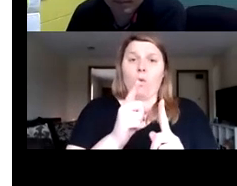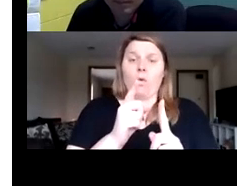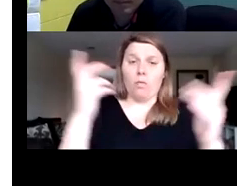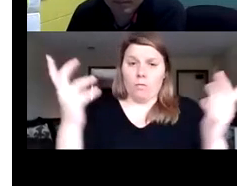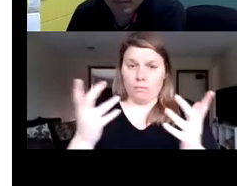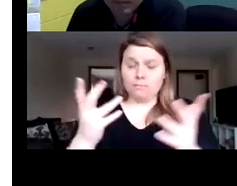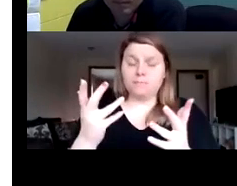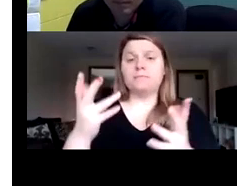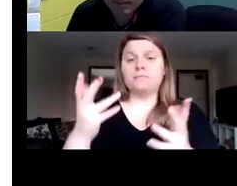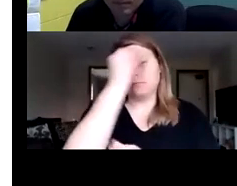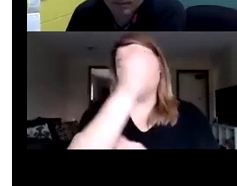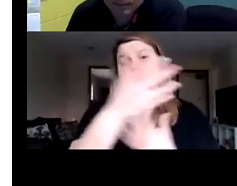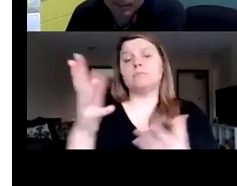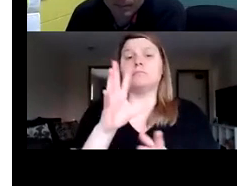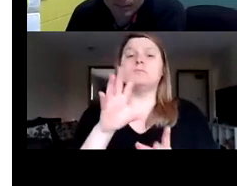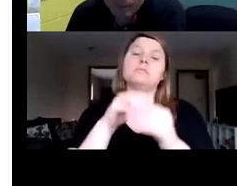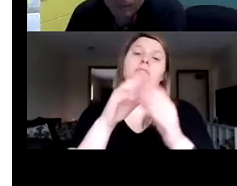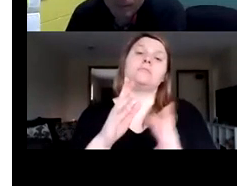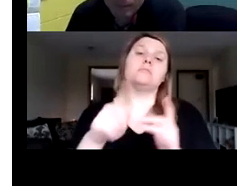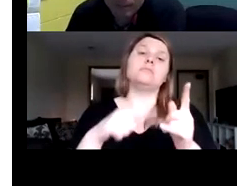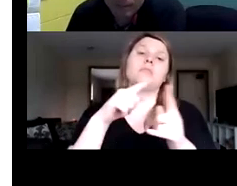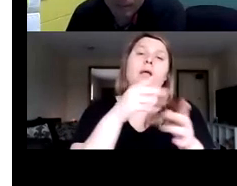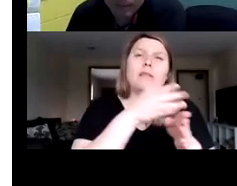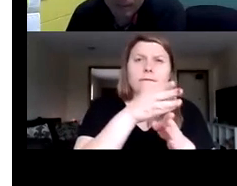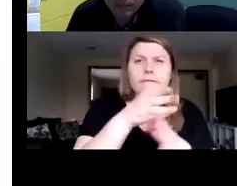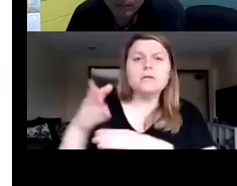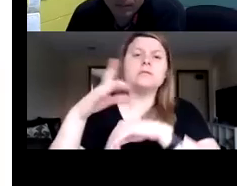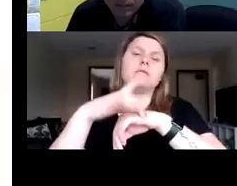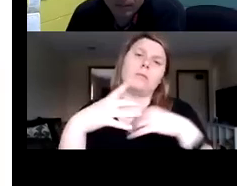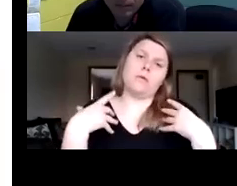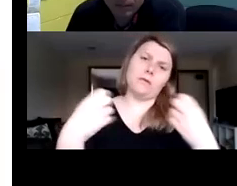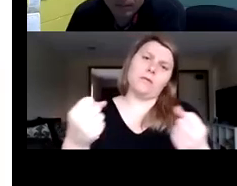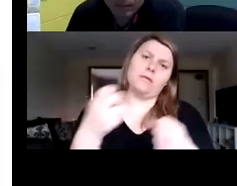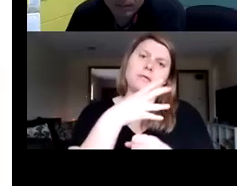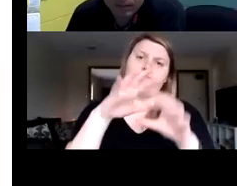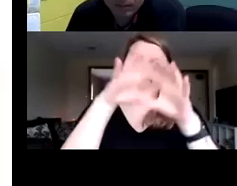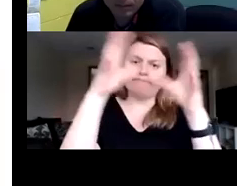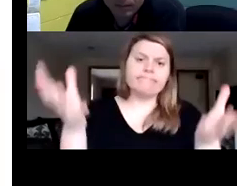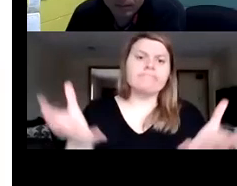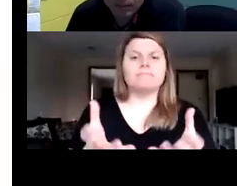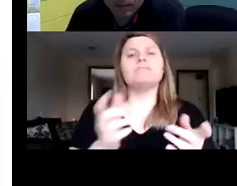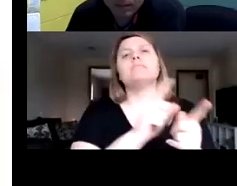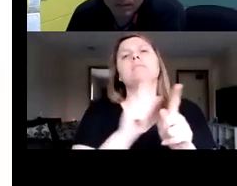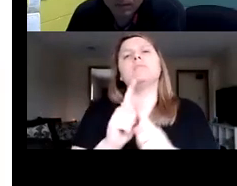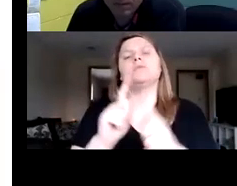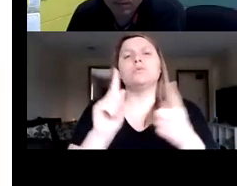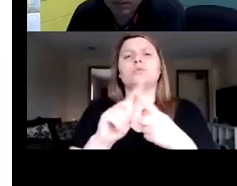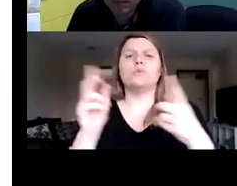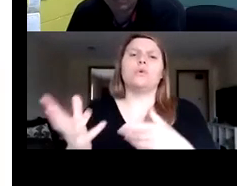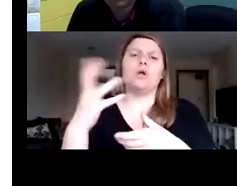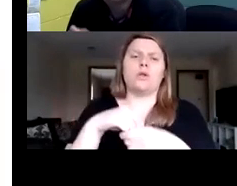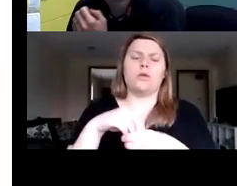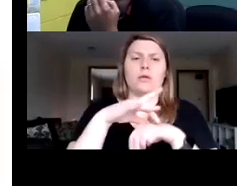to inform participants about the fields of global health in its entirety, and also to include global